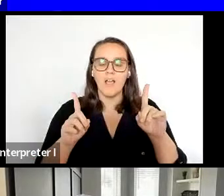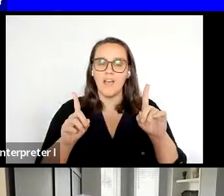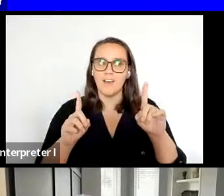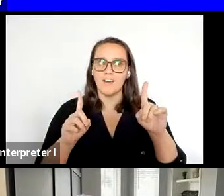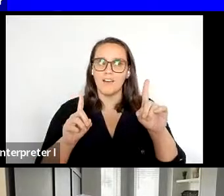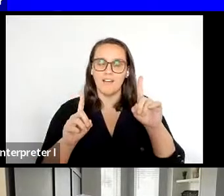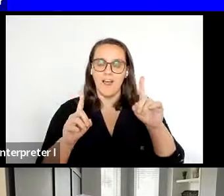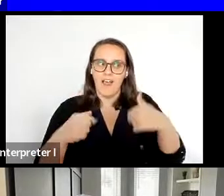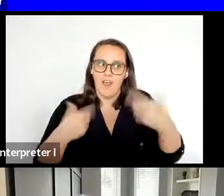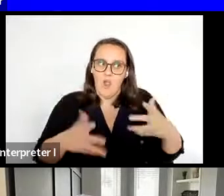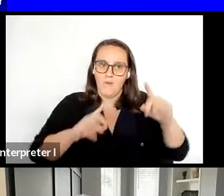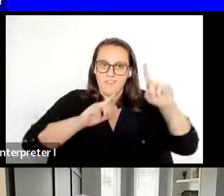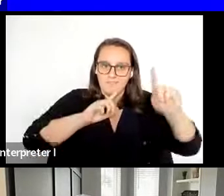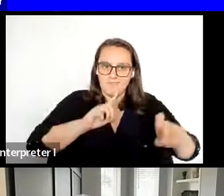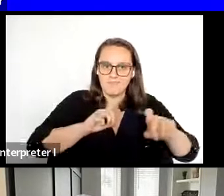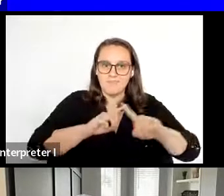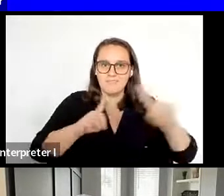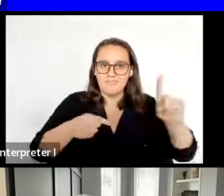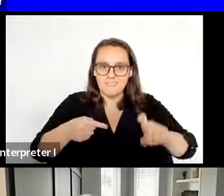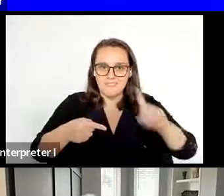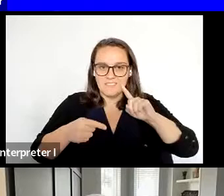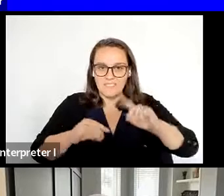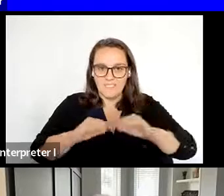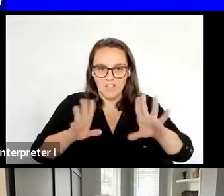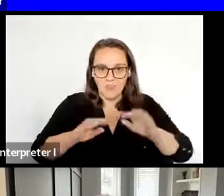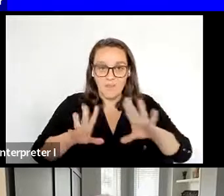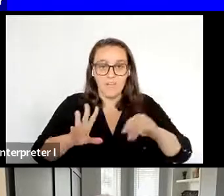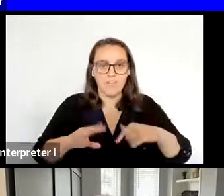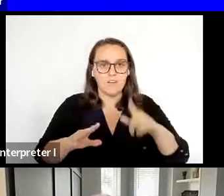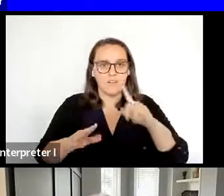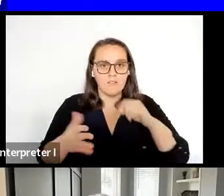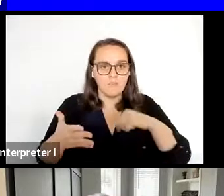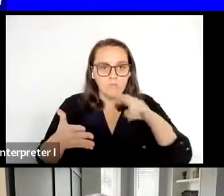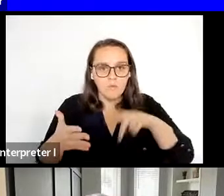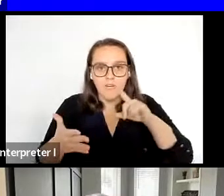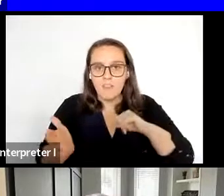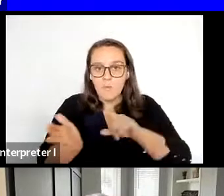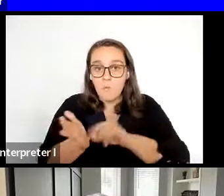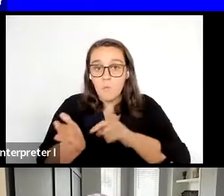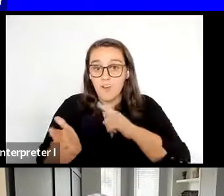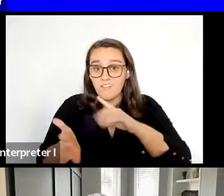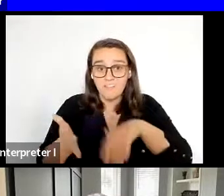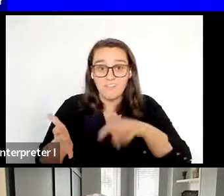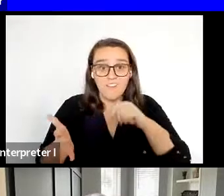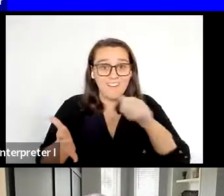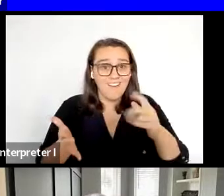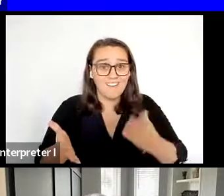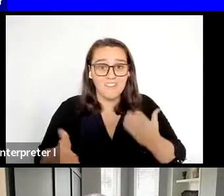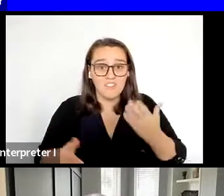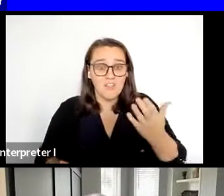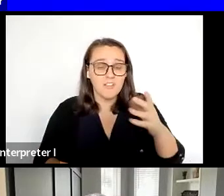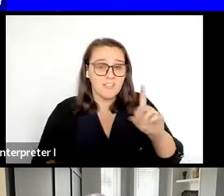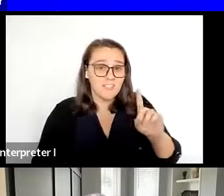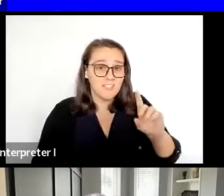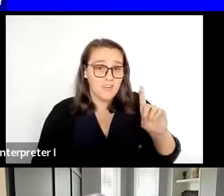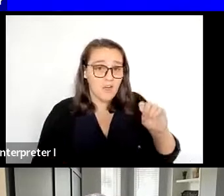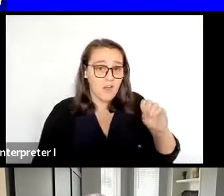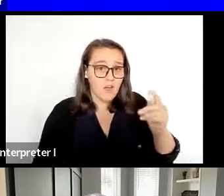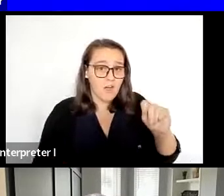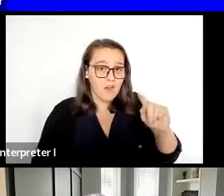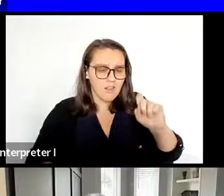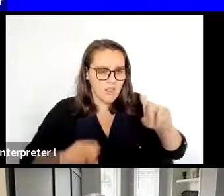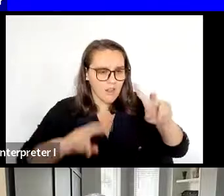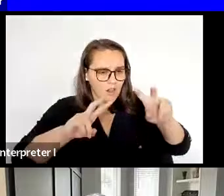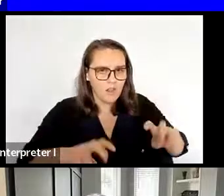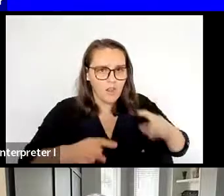clarification. The language in the print, nowhere in the language in the print does it suggest a DDOT can look at an intersection and say,